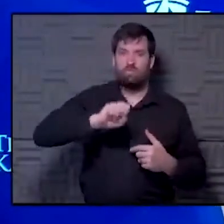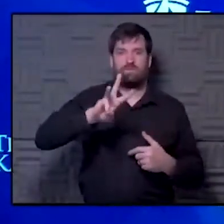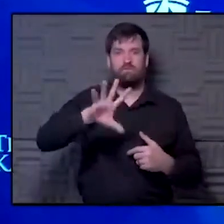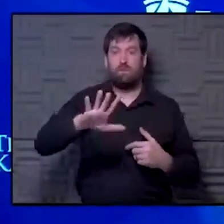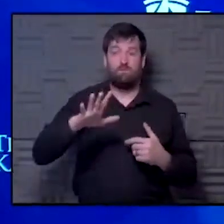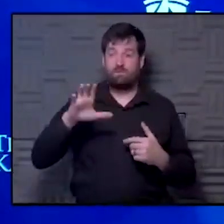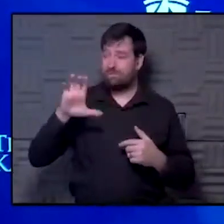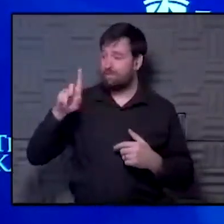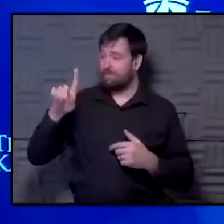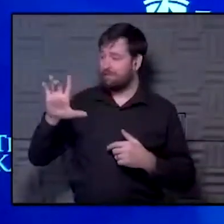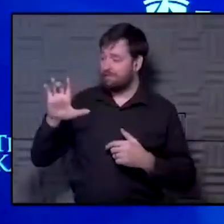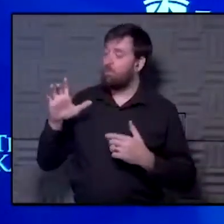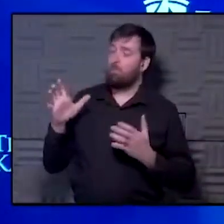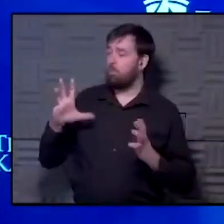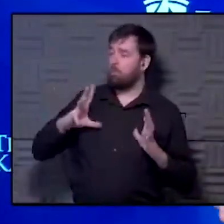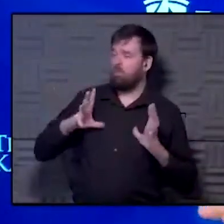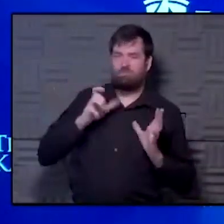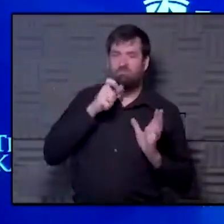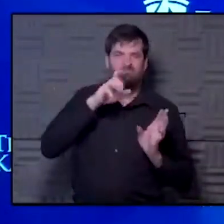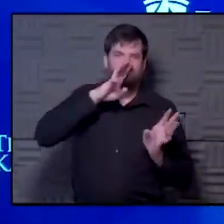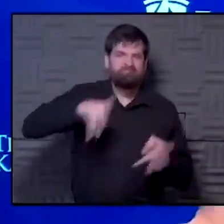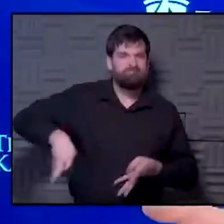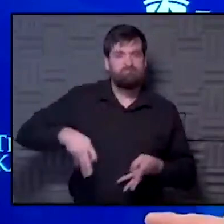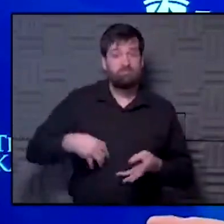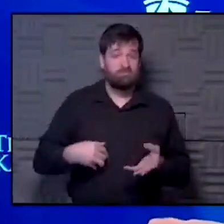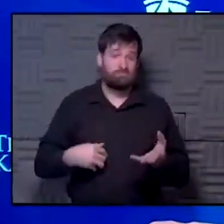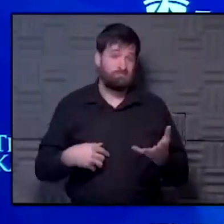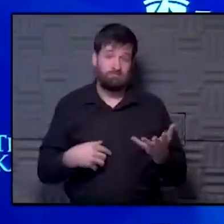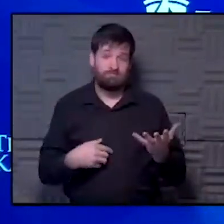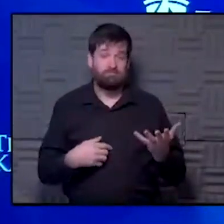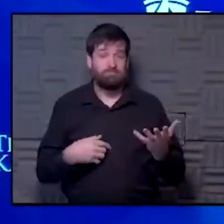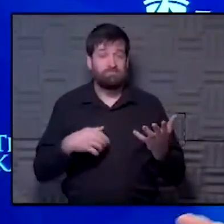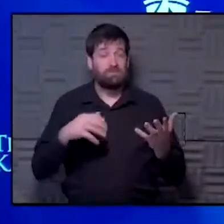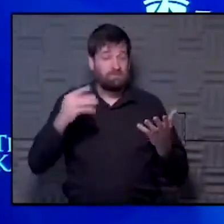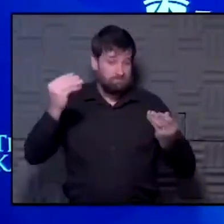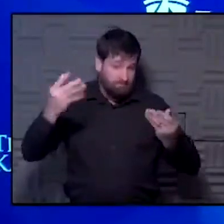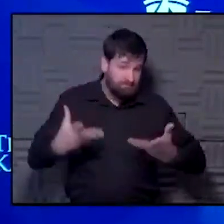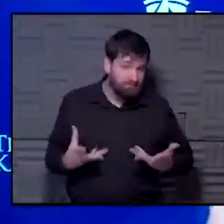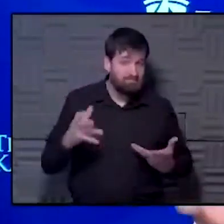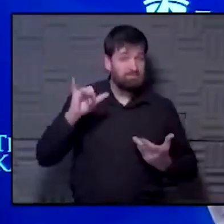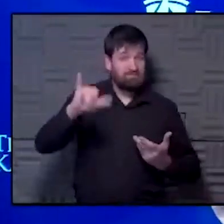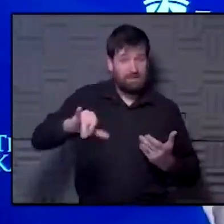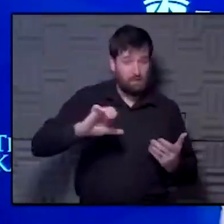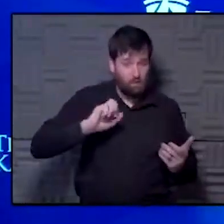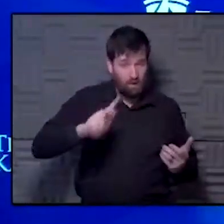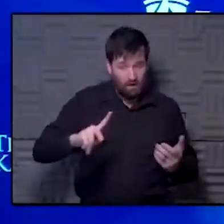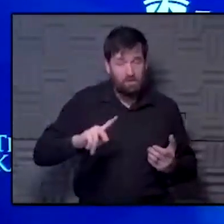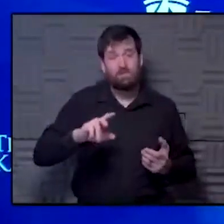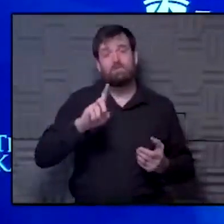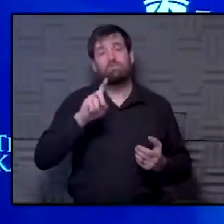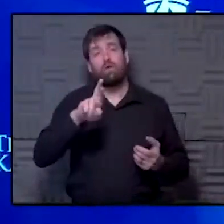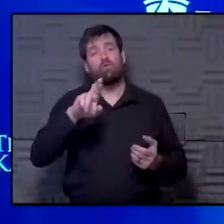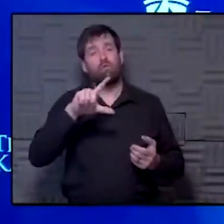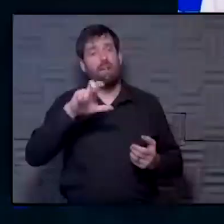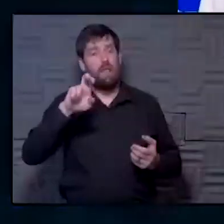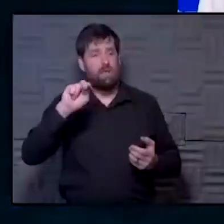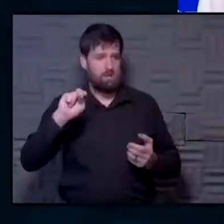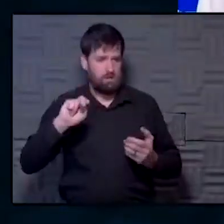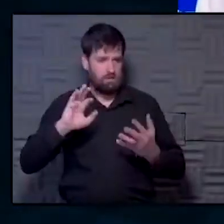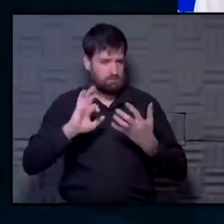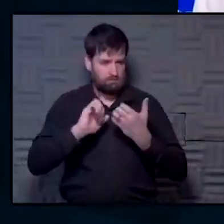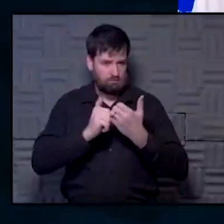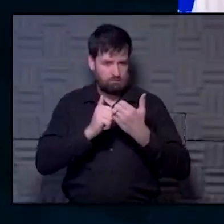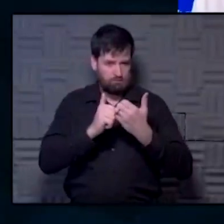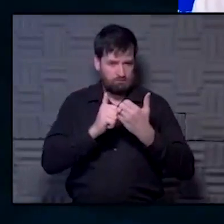from the CDC and they've just not followed, which is, honestly, that's been told that was okay. So, Dr. Glenn, other thoughts that you have? How is this going